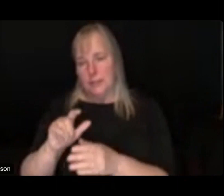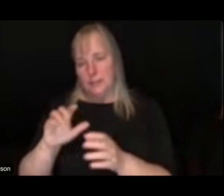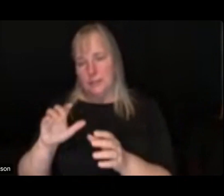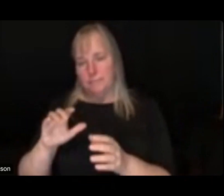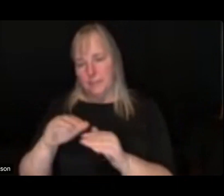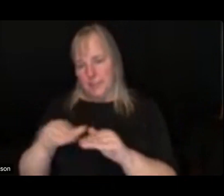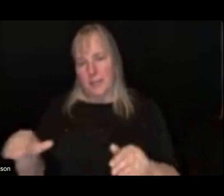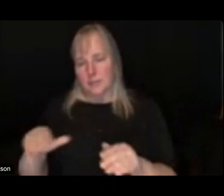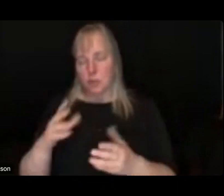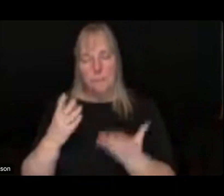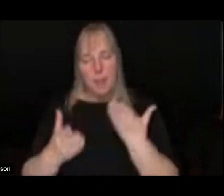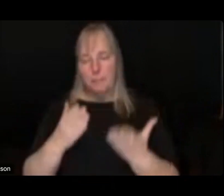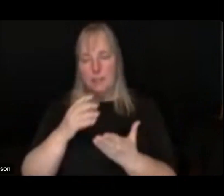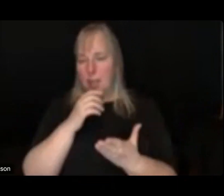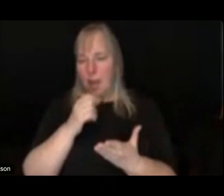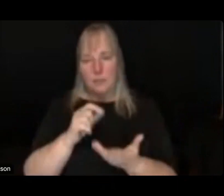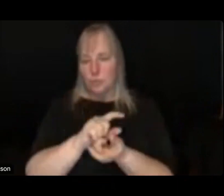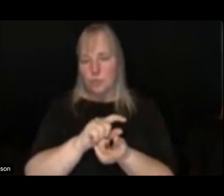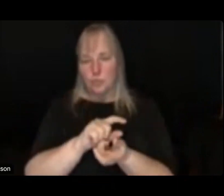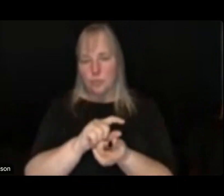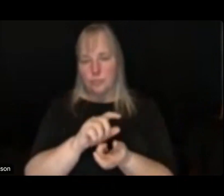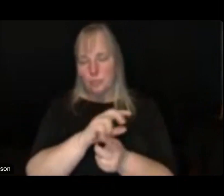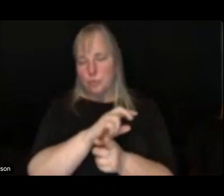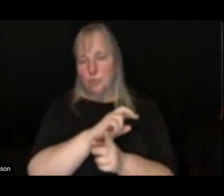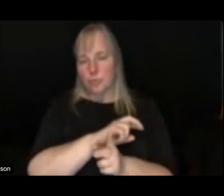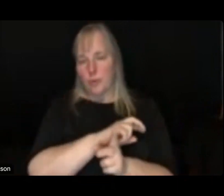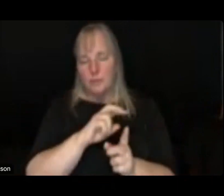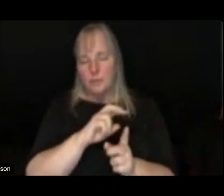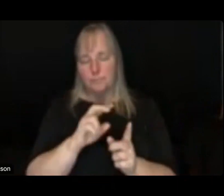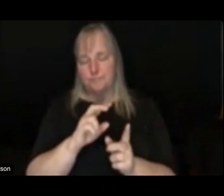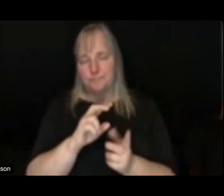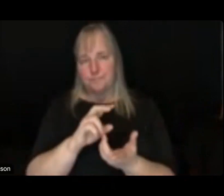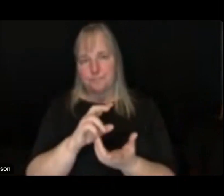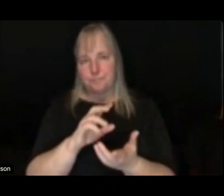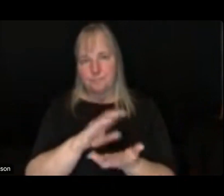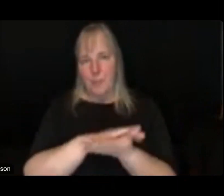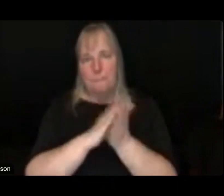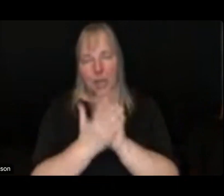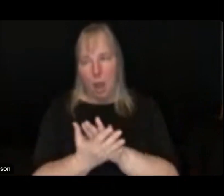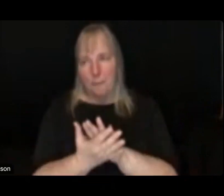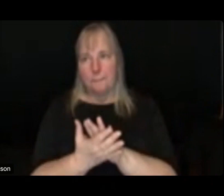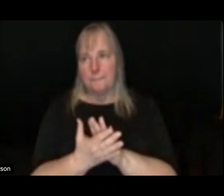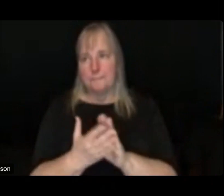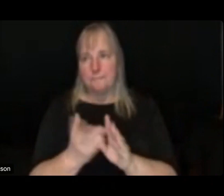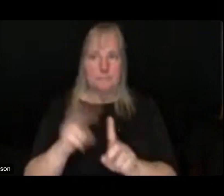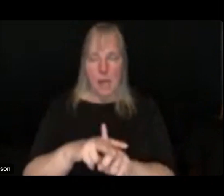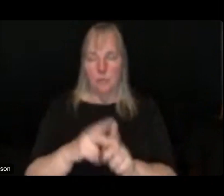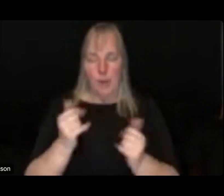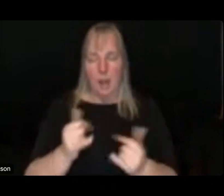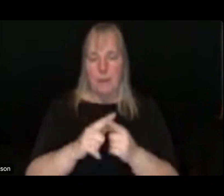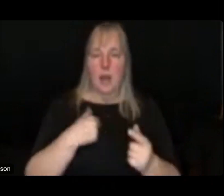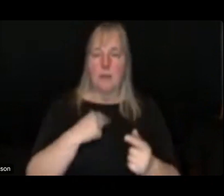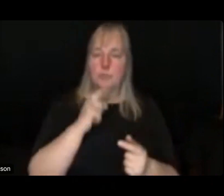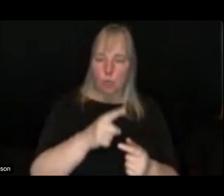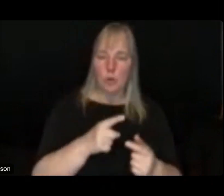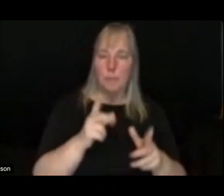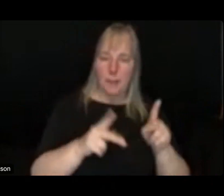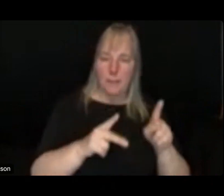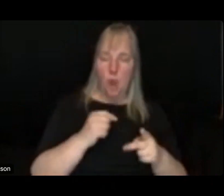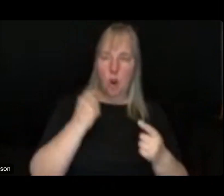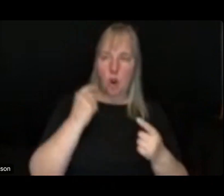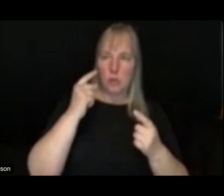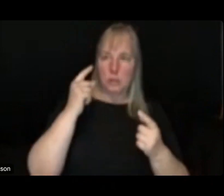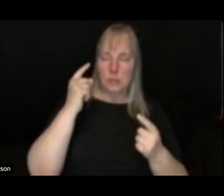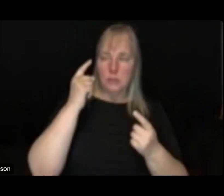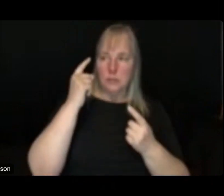concrete right away, but I assume some folks are thinking or processing the information or even start to see some